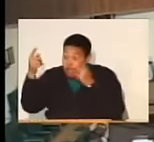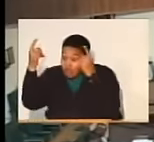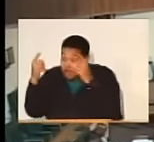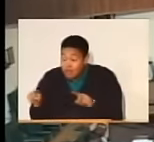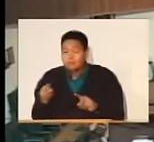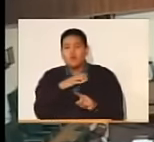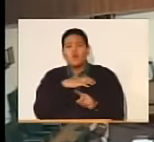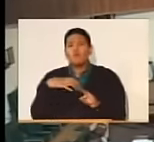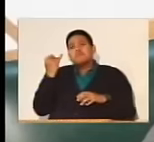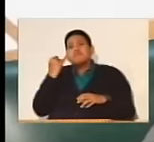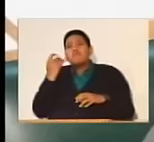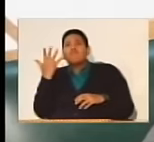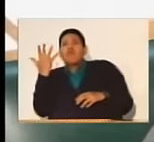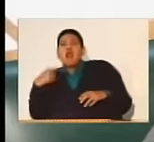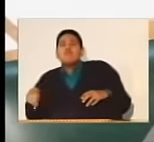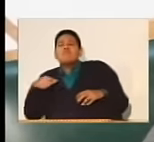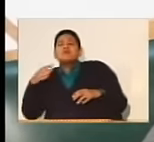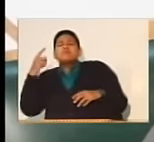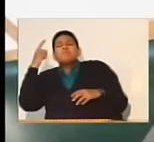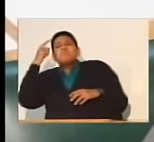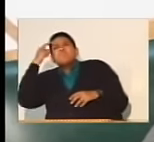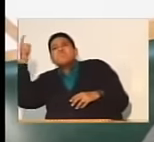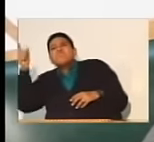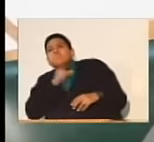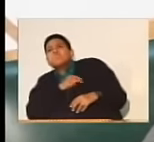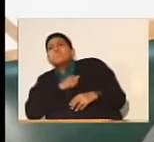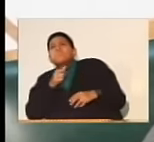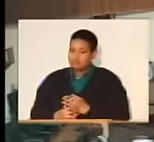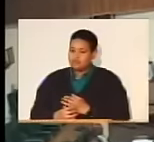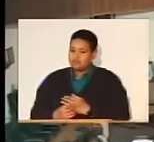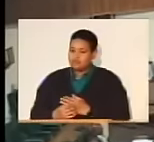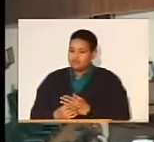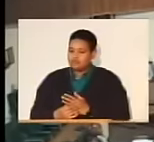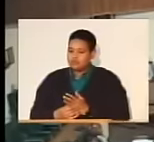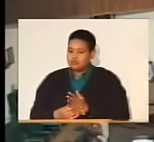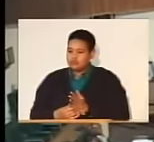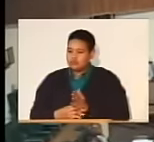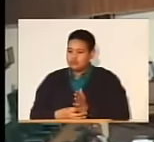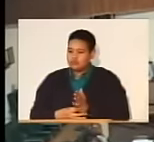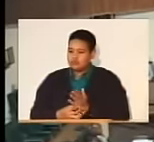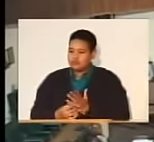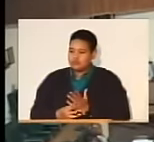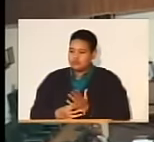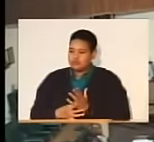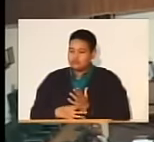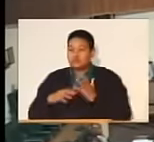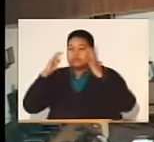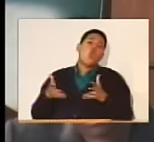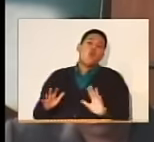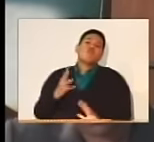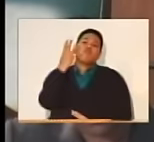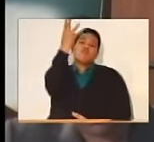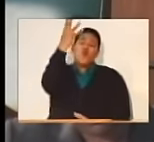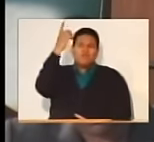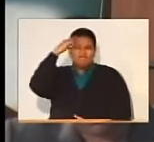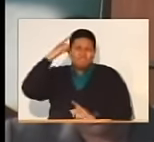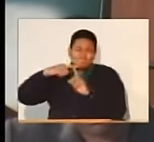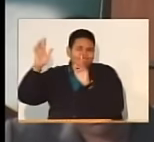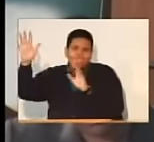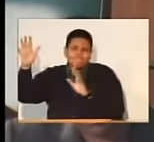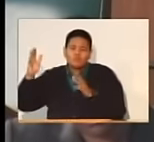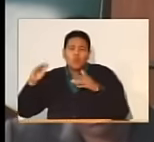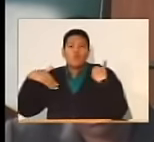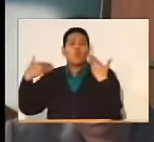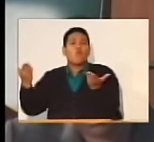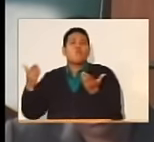on Friday. It rectifies previous amendments made to the Jury Act, which came into force on February 1 of this year. This amendment